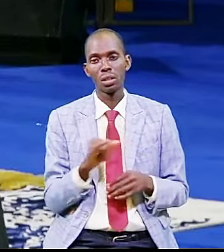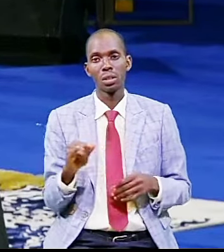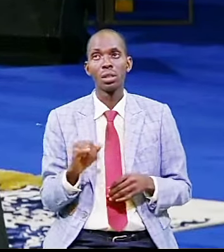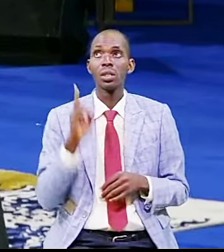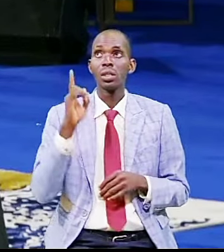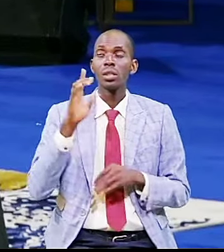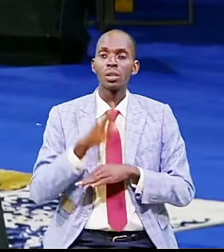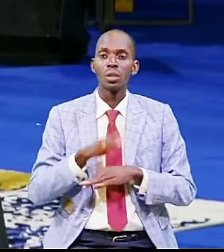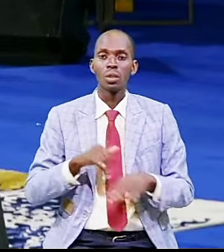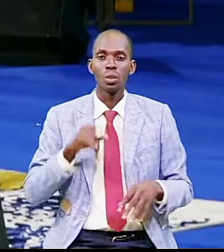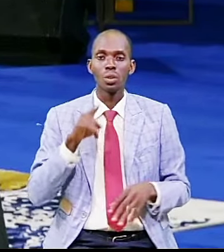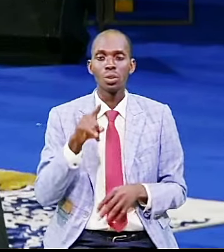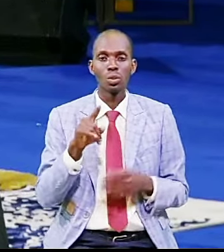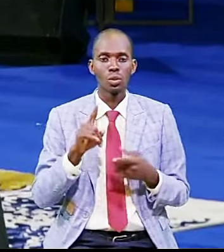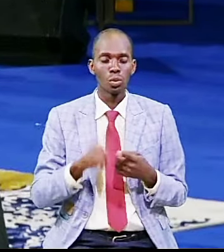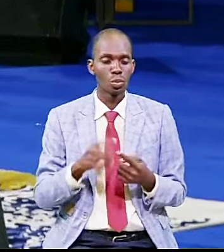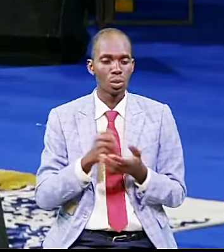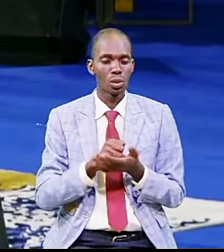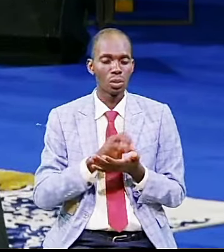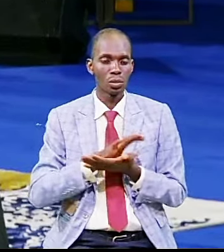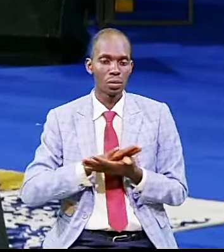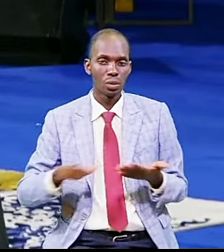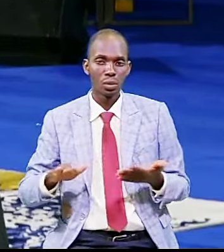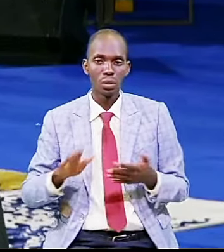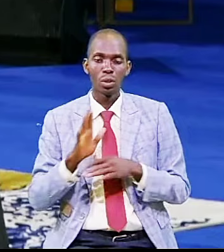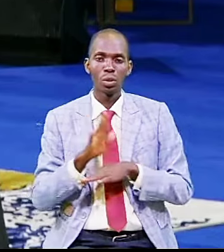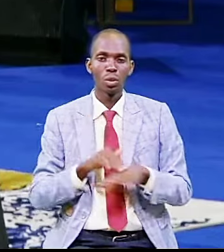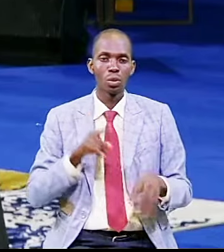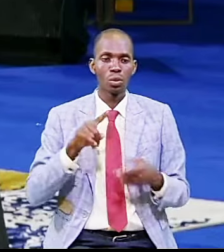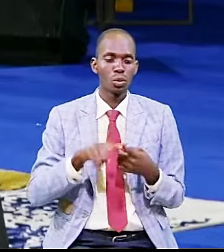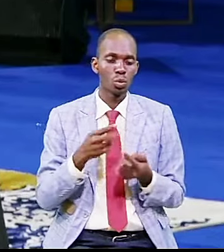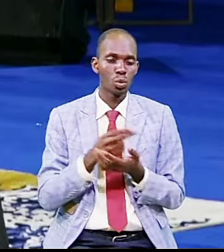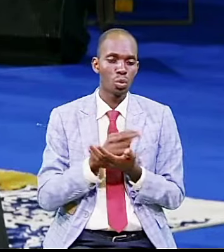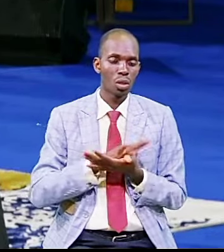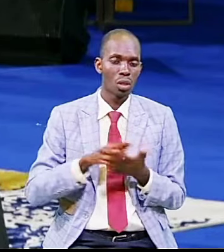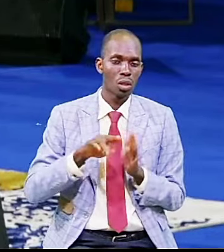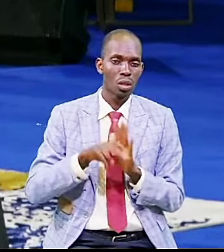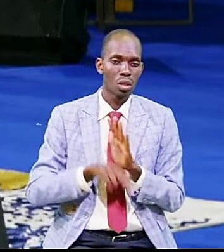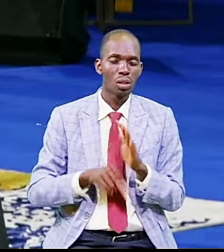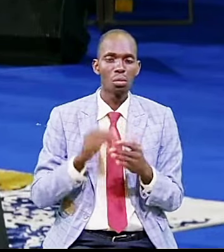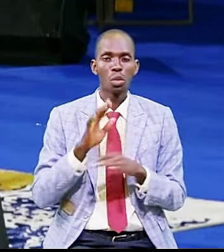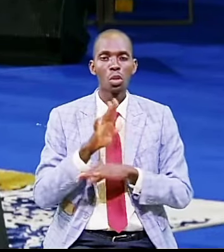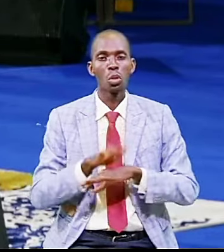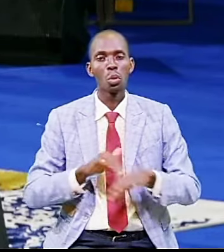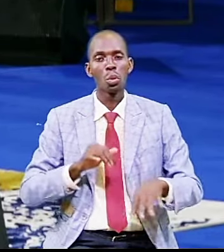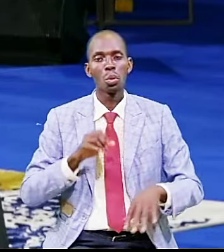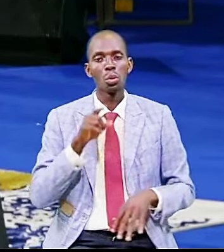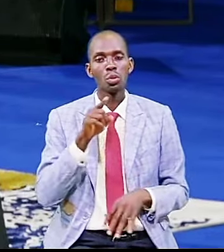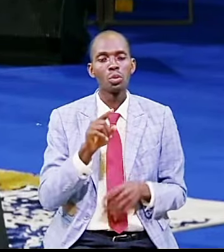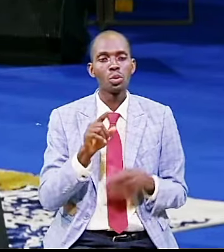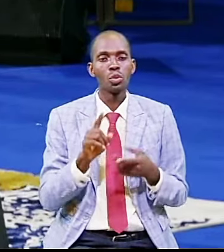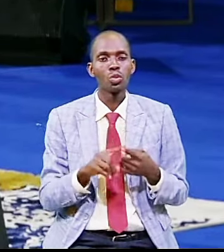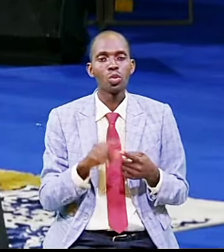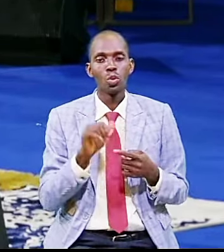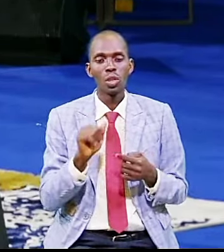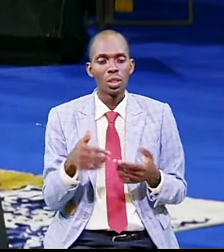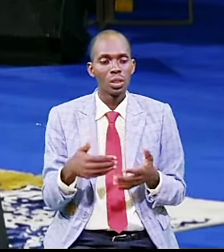to sanctification. Calls you to holiness. Calls you to a new, bright,